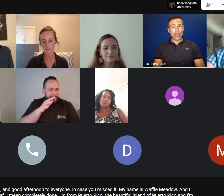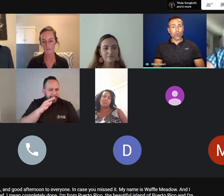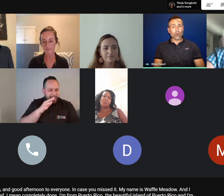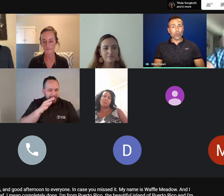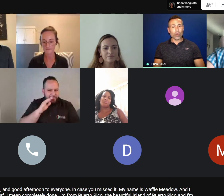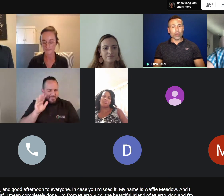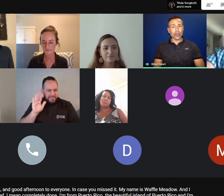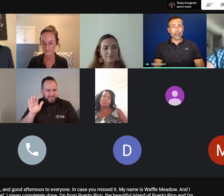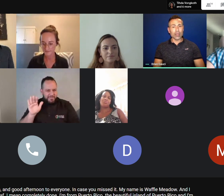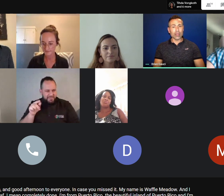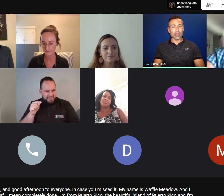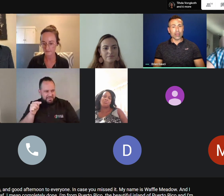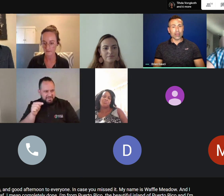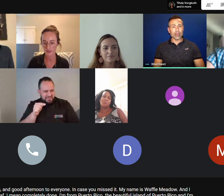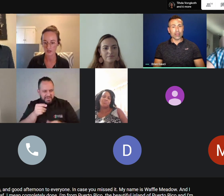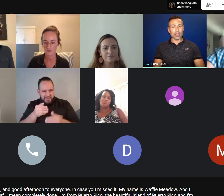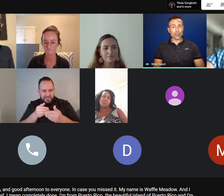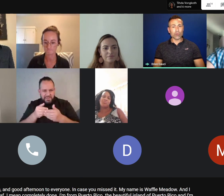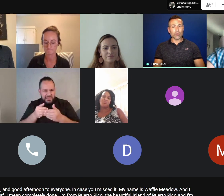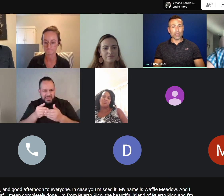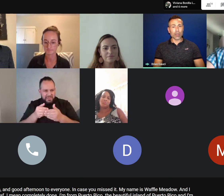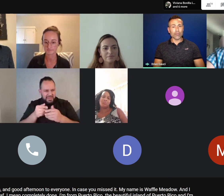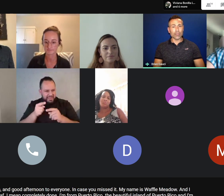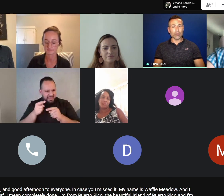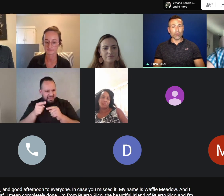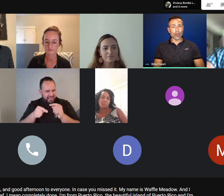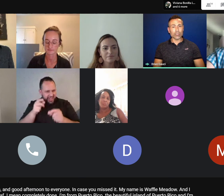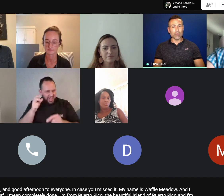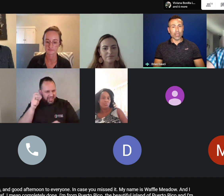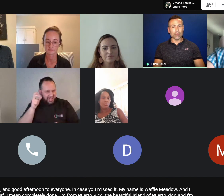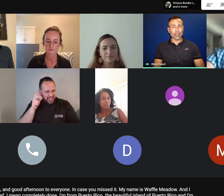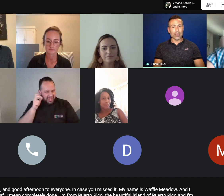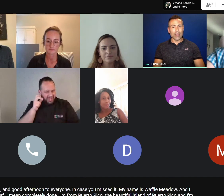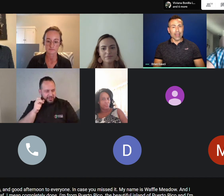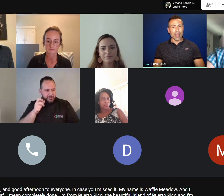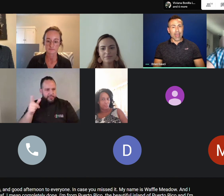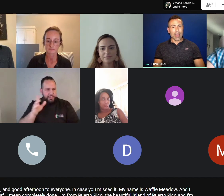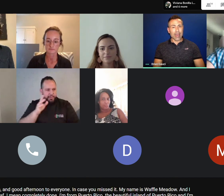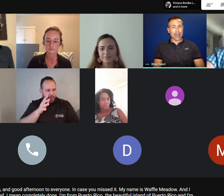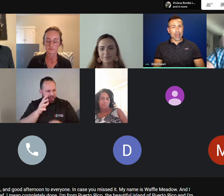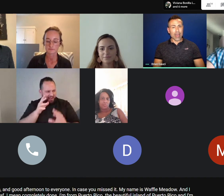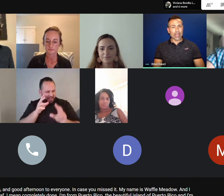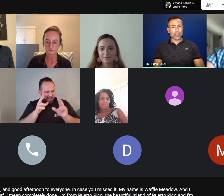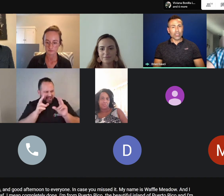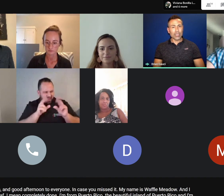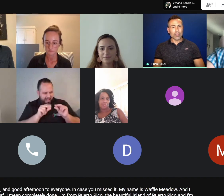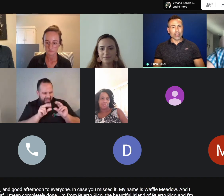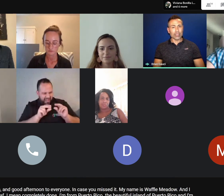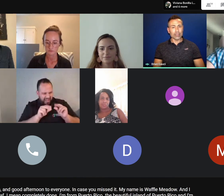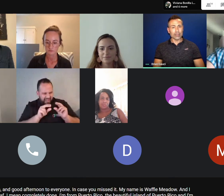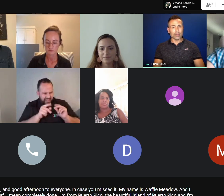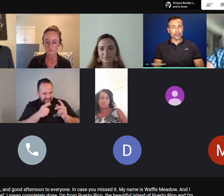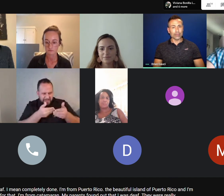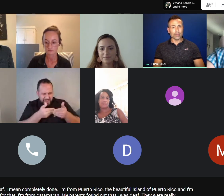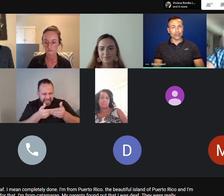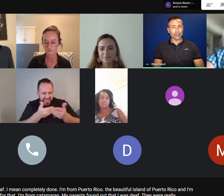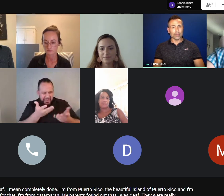And my aunt had one word that she would speak often when I was a baby, and I couldn't hear